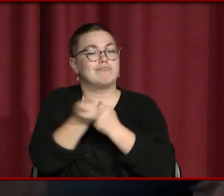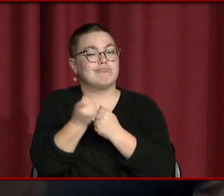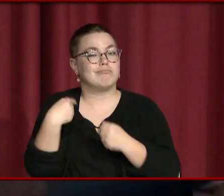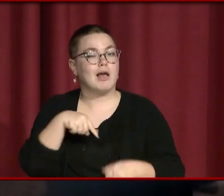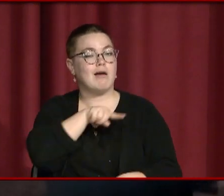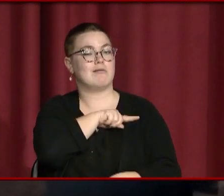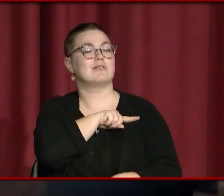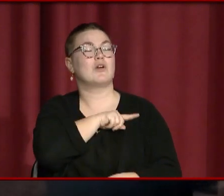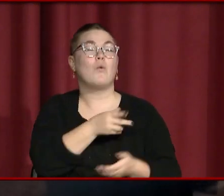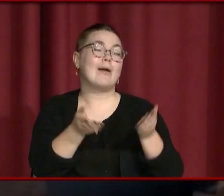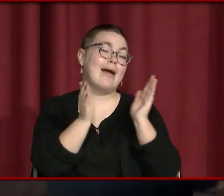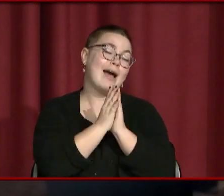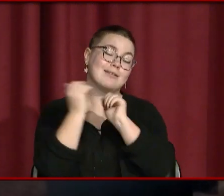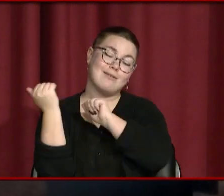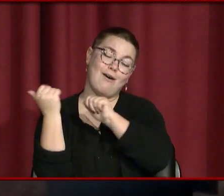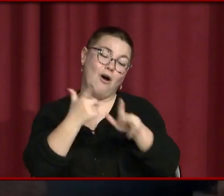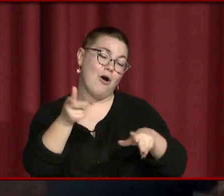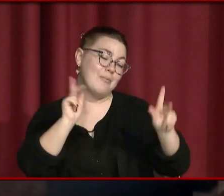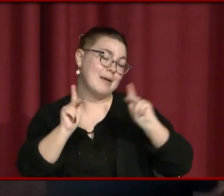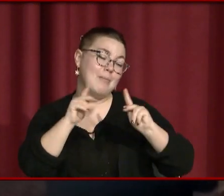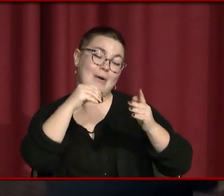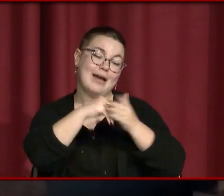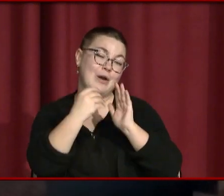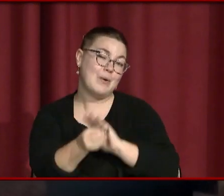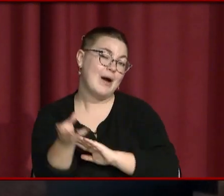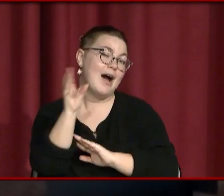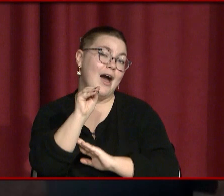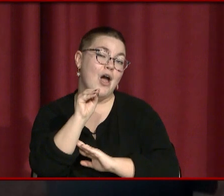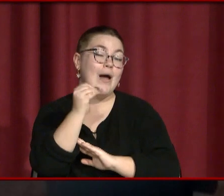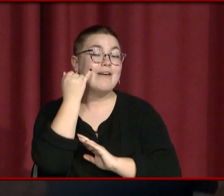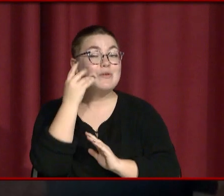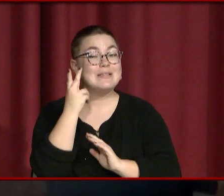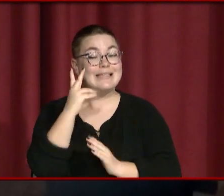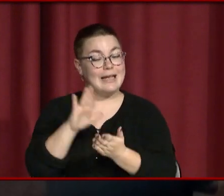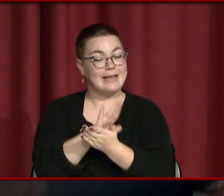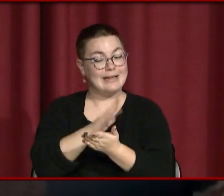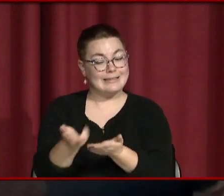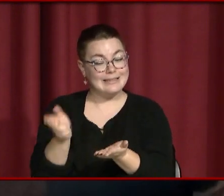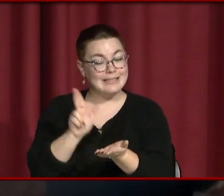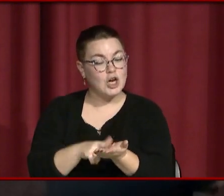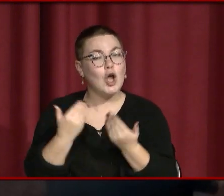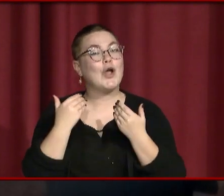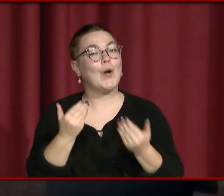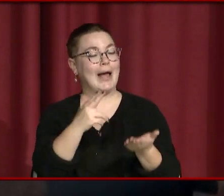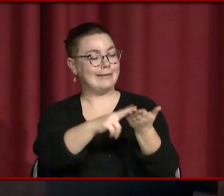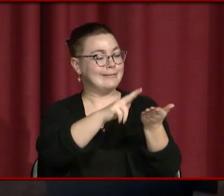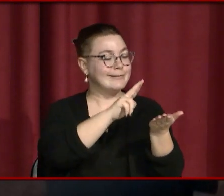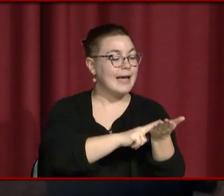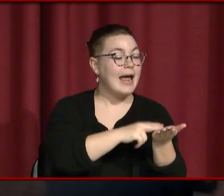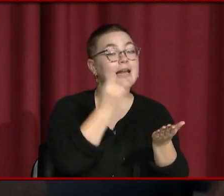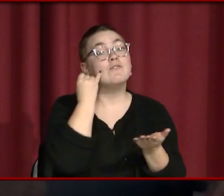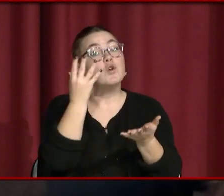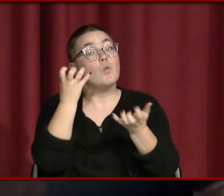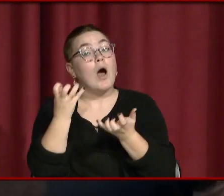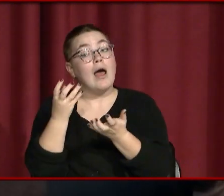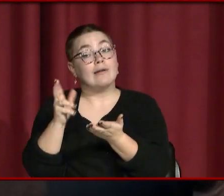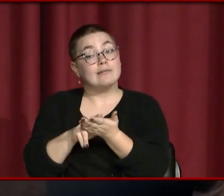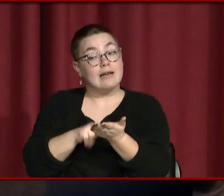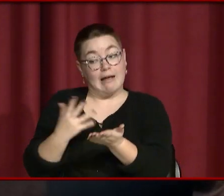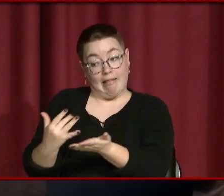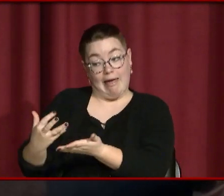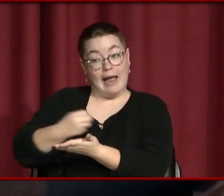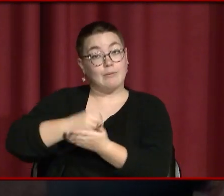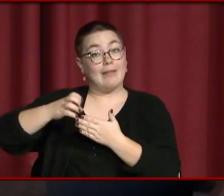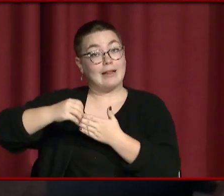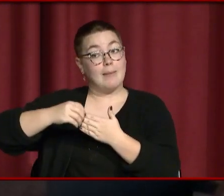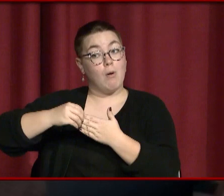across the state of Ohio to get out and sign the petition. And if you're interested in volunteering to collect signatures or help in some other